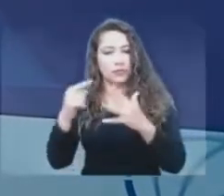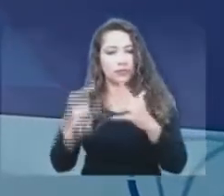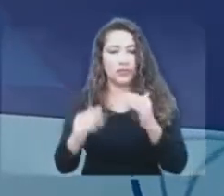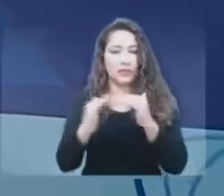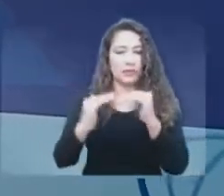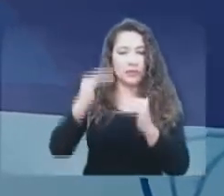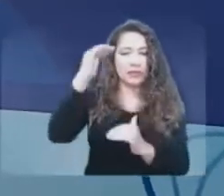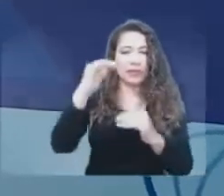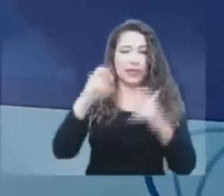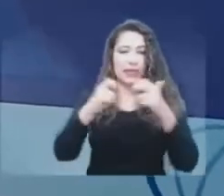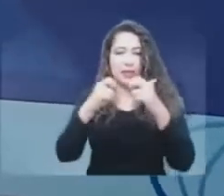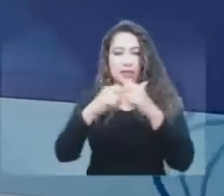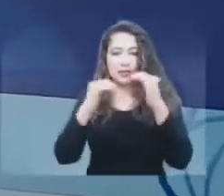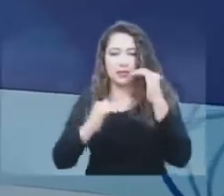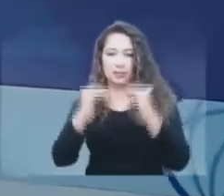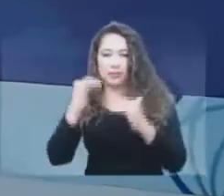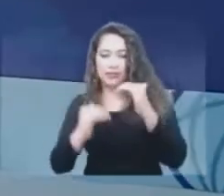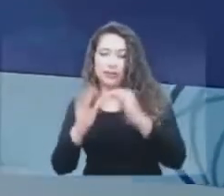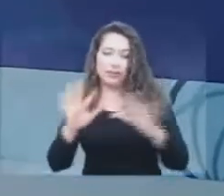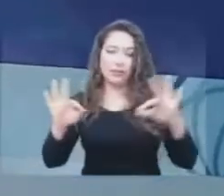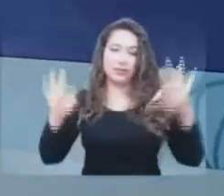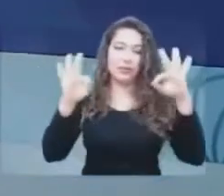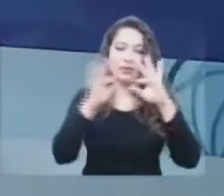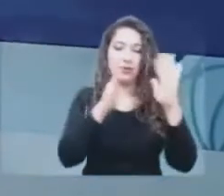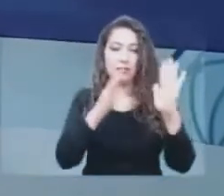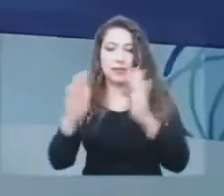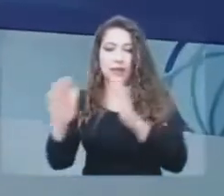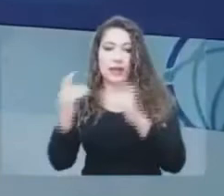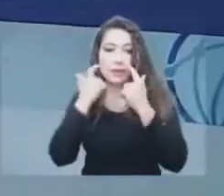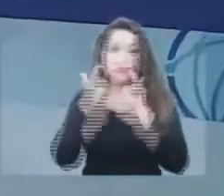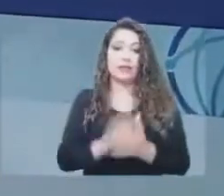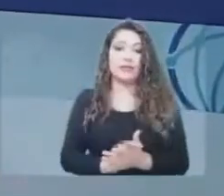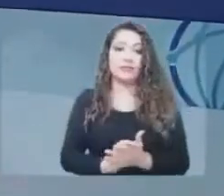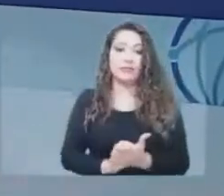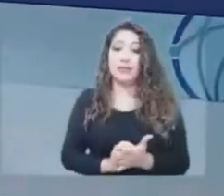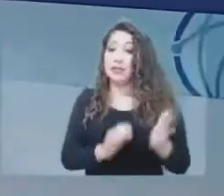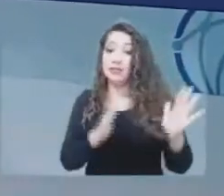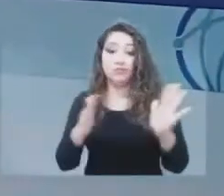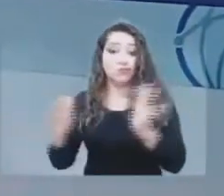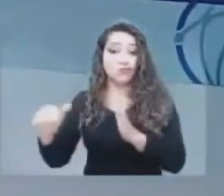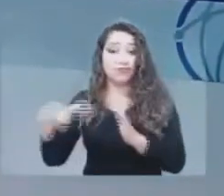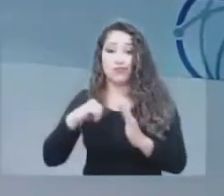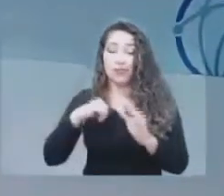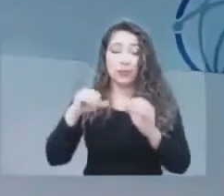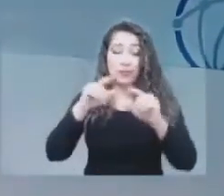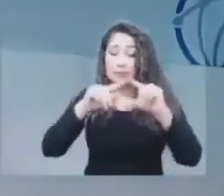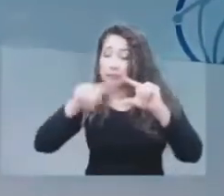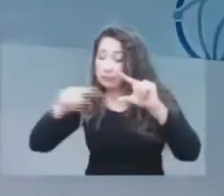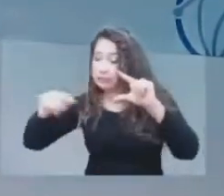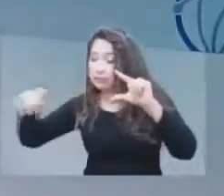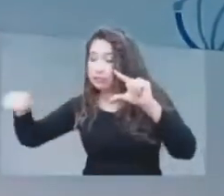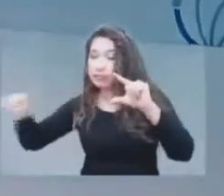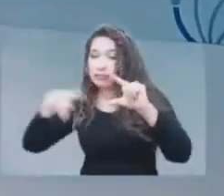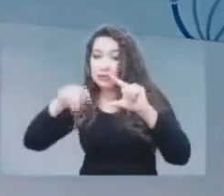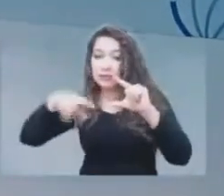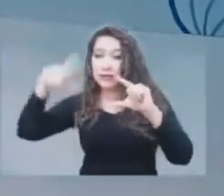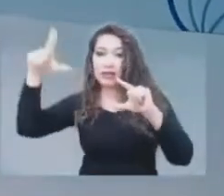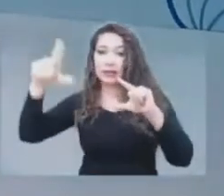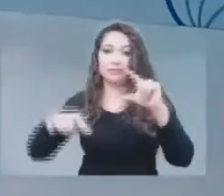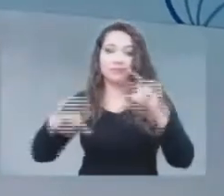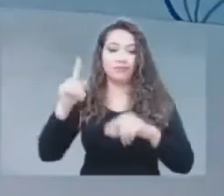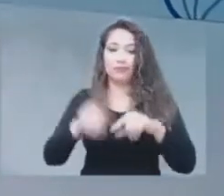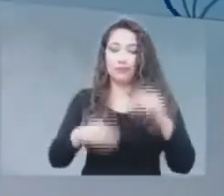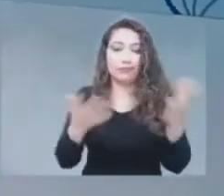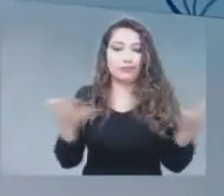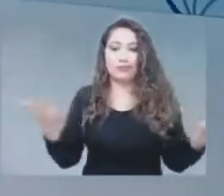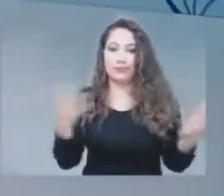como elemento fundamental. Si no tenemos el espectro, network. If we don't have the spectrum, it's not going to be possible to do these type of things.